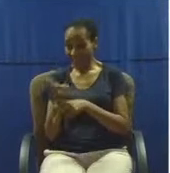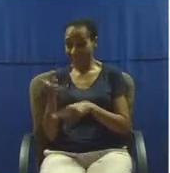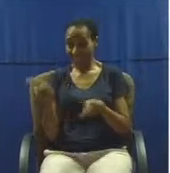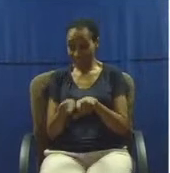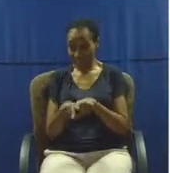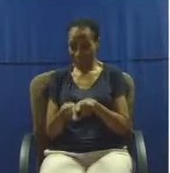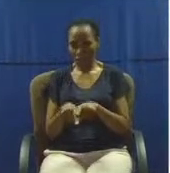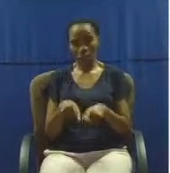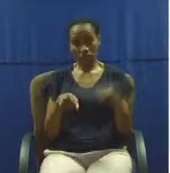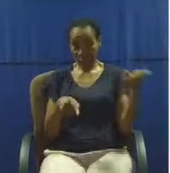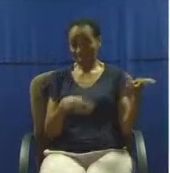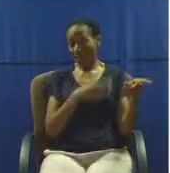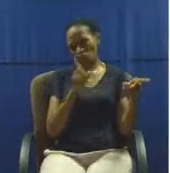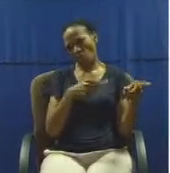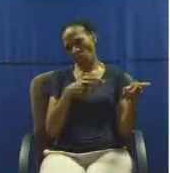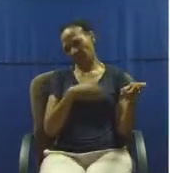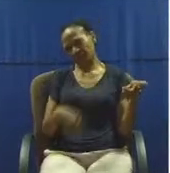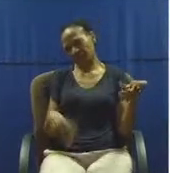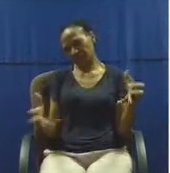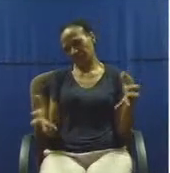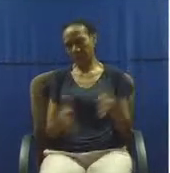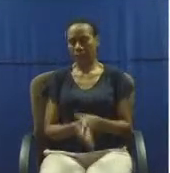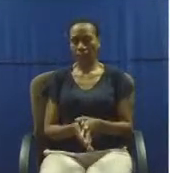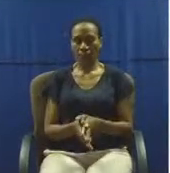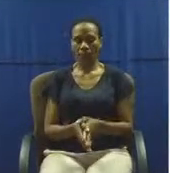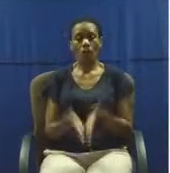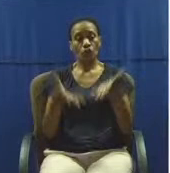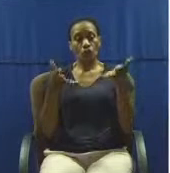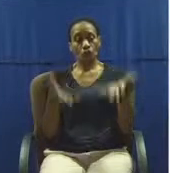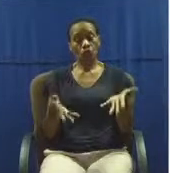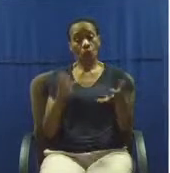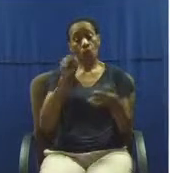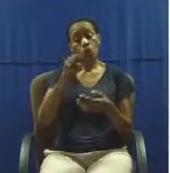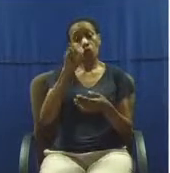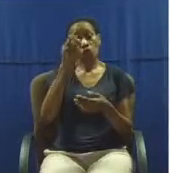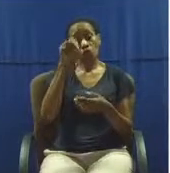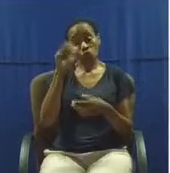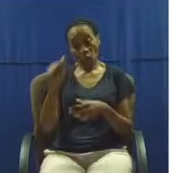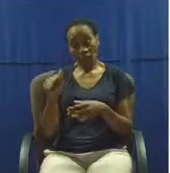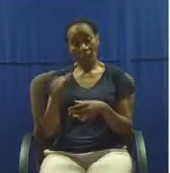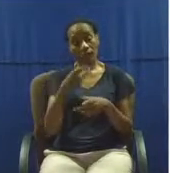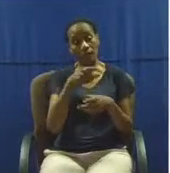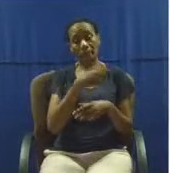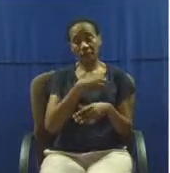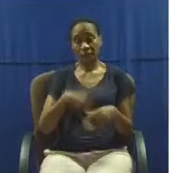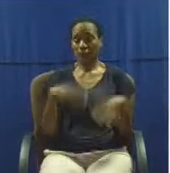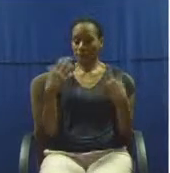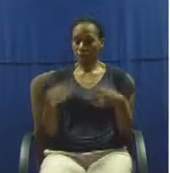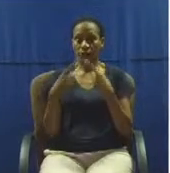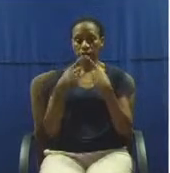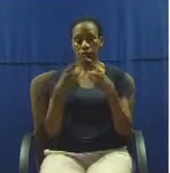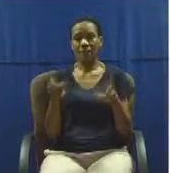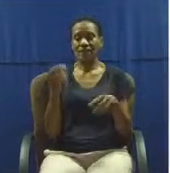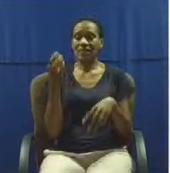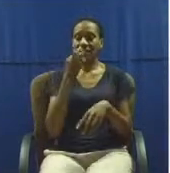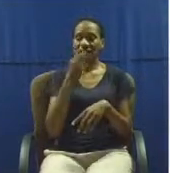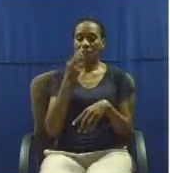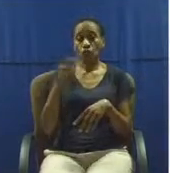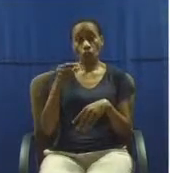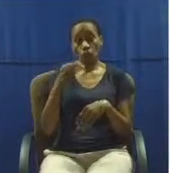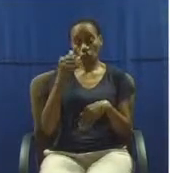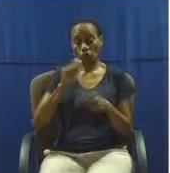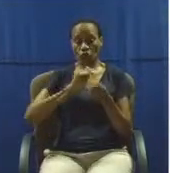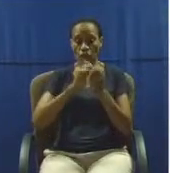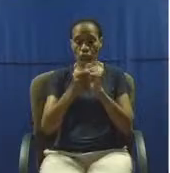So, Honorable President, you announced in your State of the Nation address that the number of changes would be made